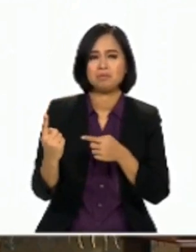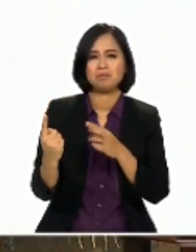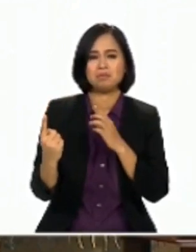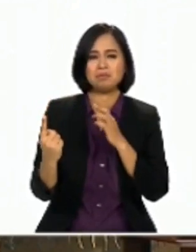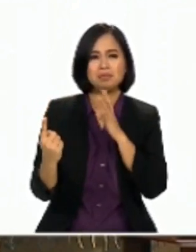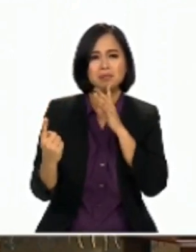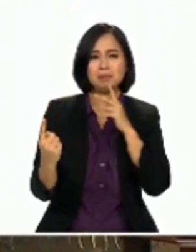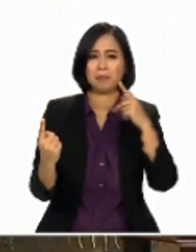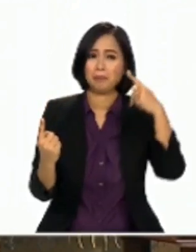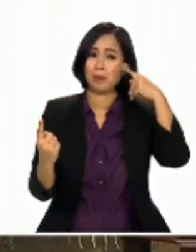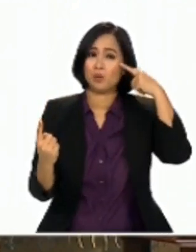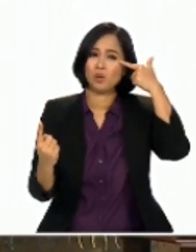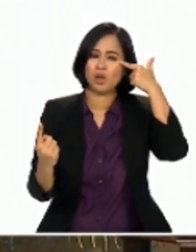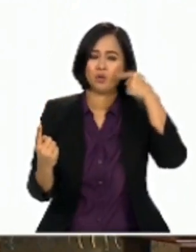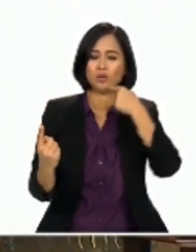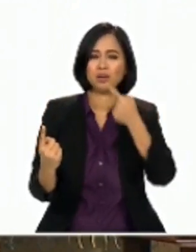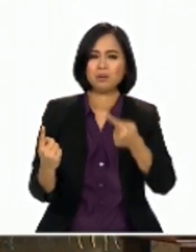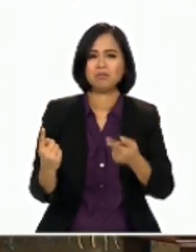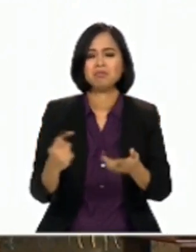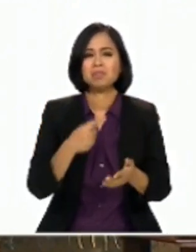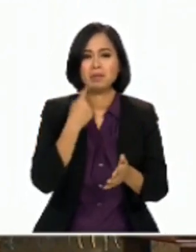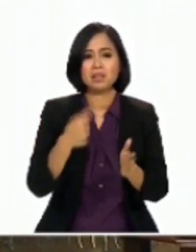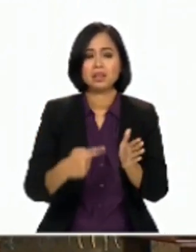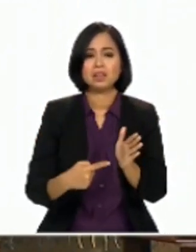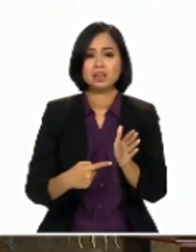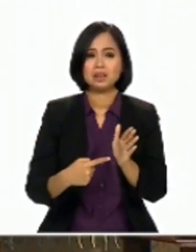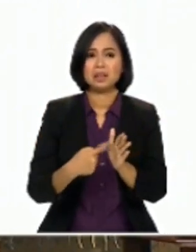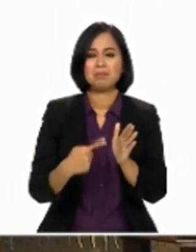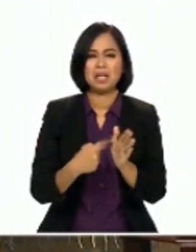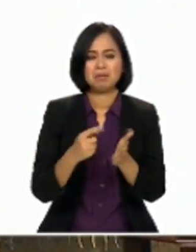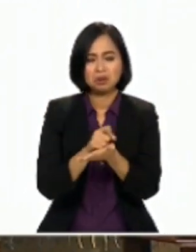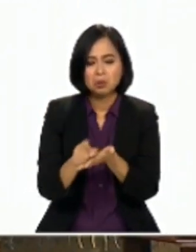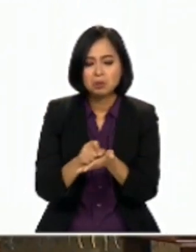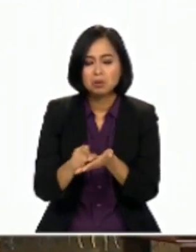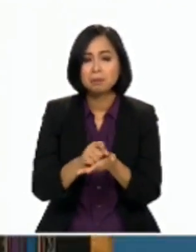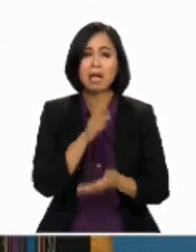sometimes they write what I say,